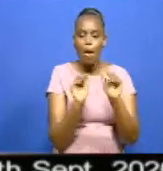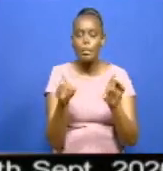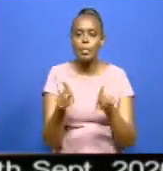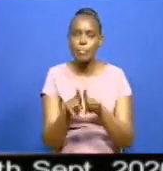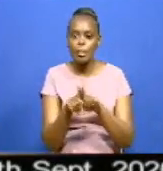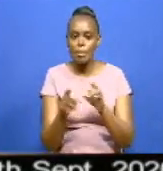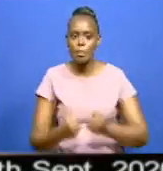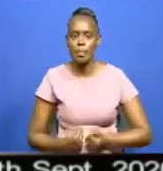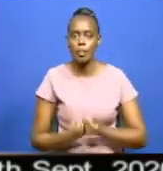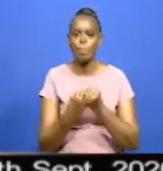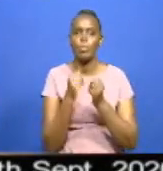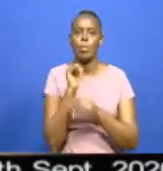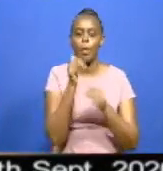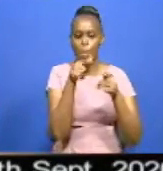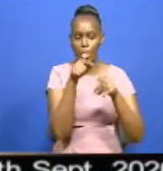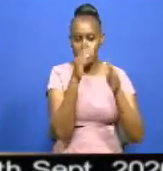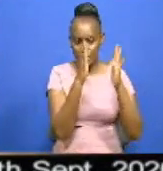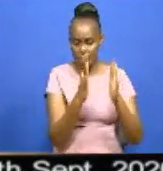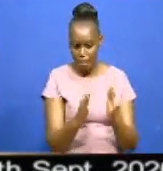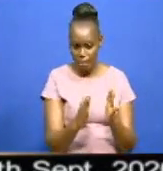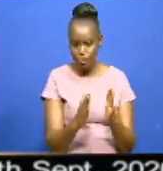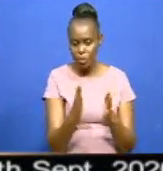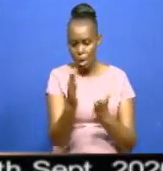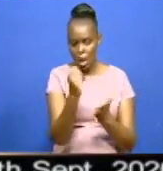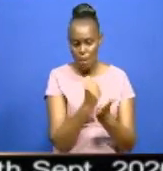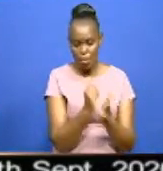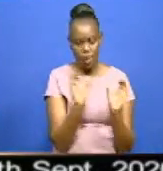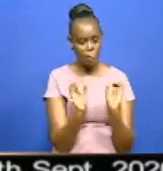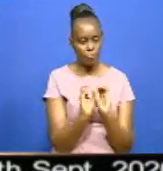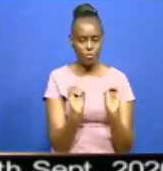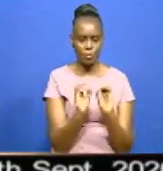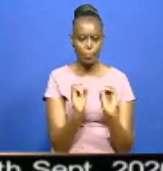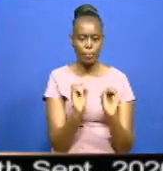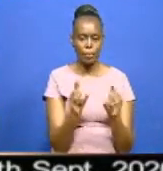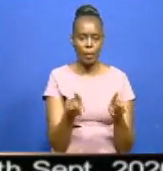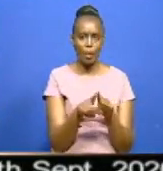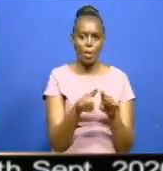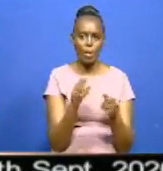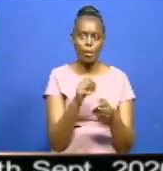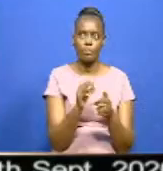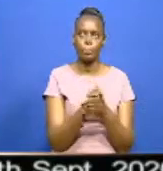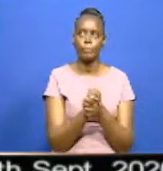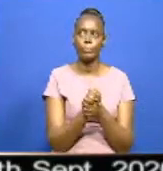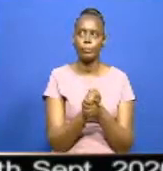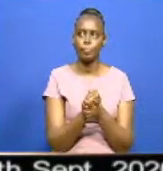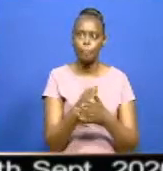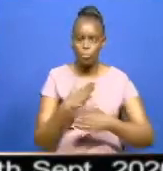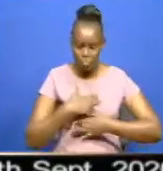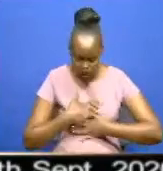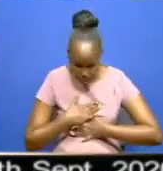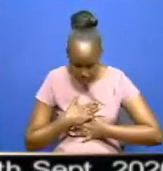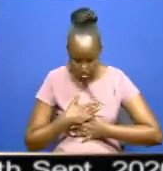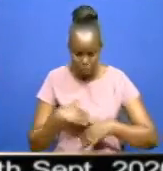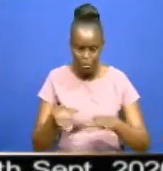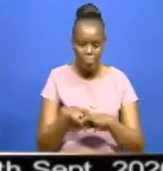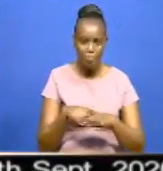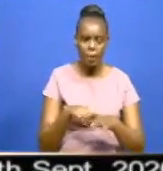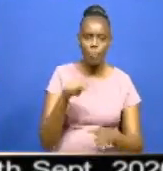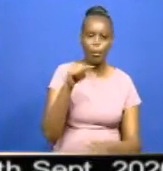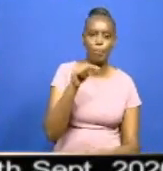to support that this person is not appointed, Honorable Speaker, as an Member for Ganze, Mwambire.